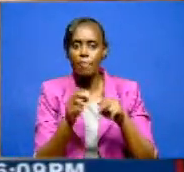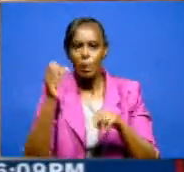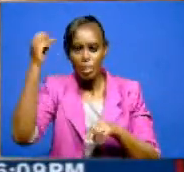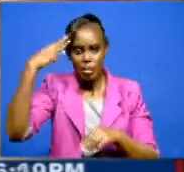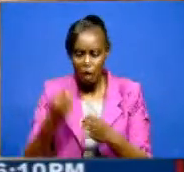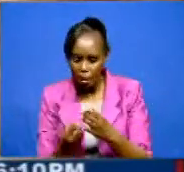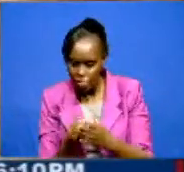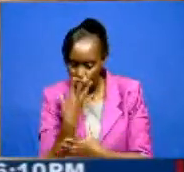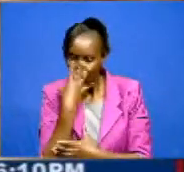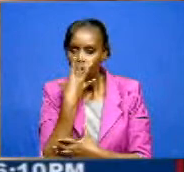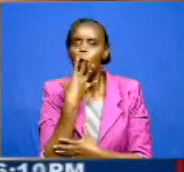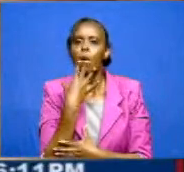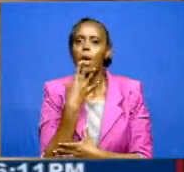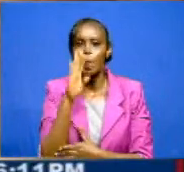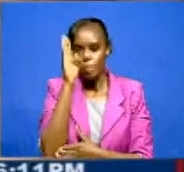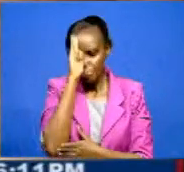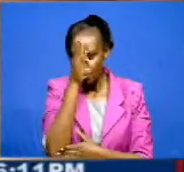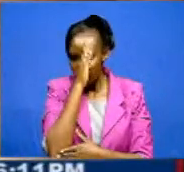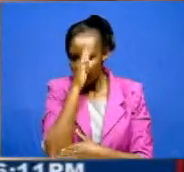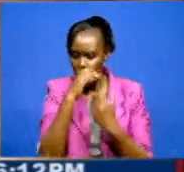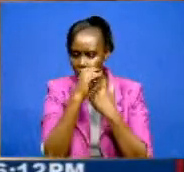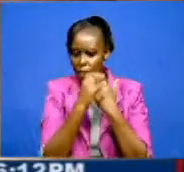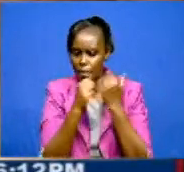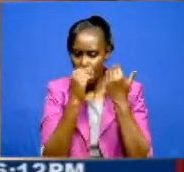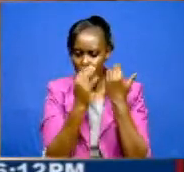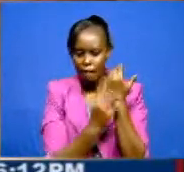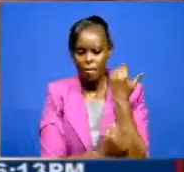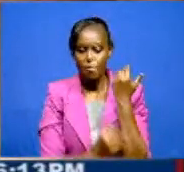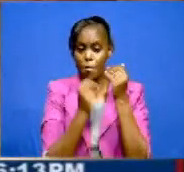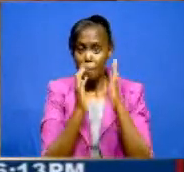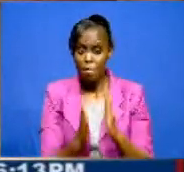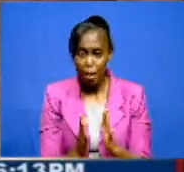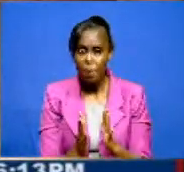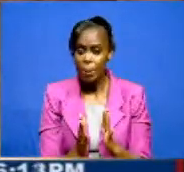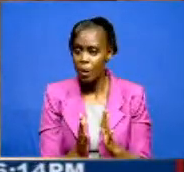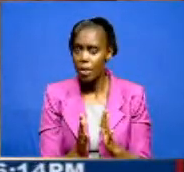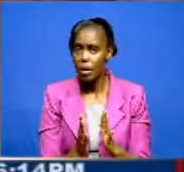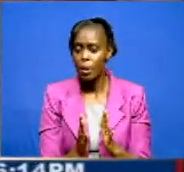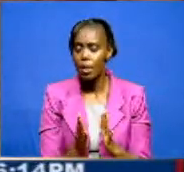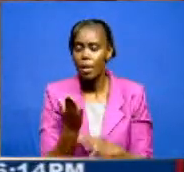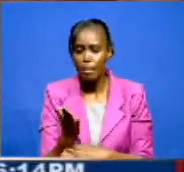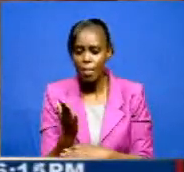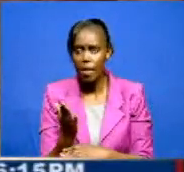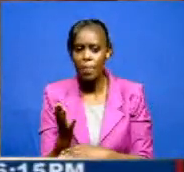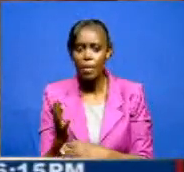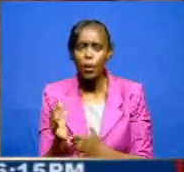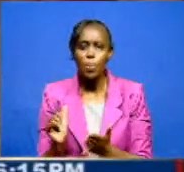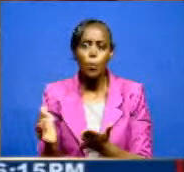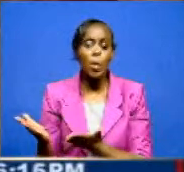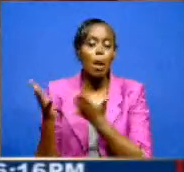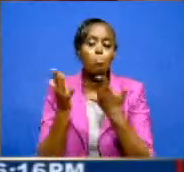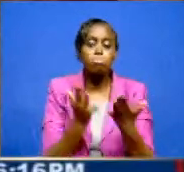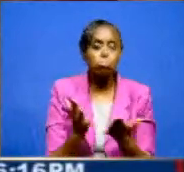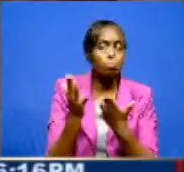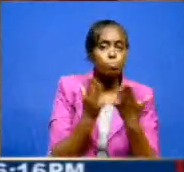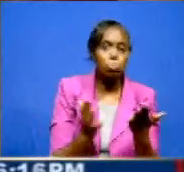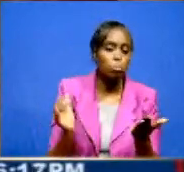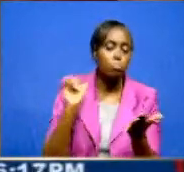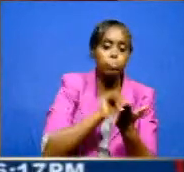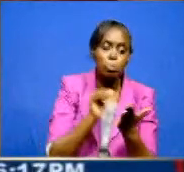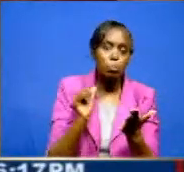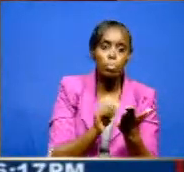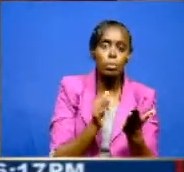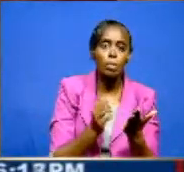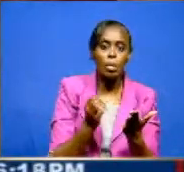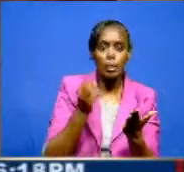the farmers there are extremely poor, yet we're importing sunflower oil. And if you develop sunflower in Bungoma and